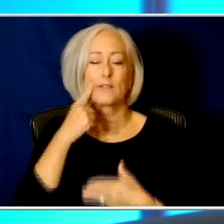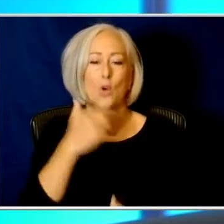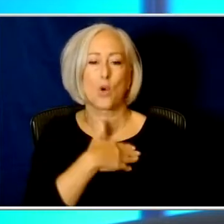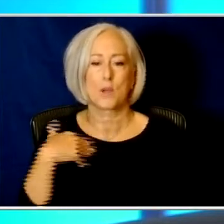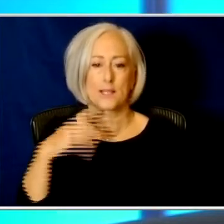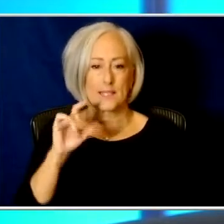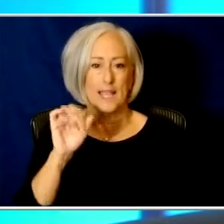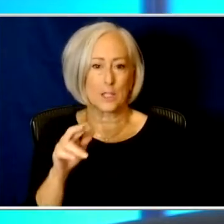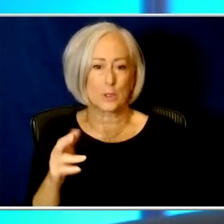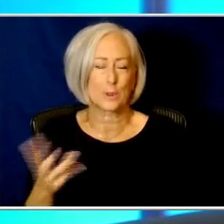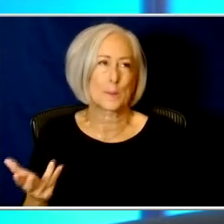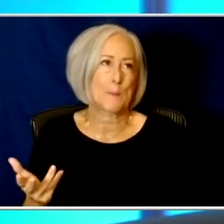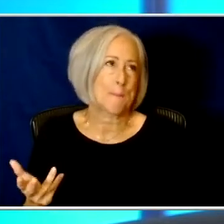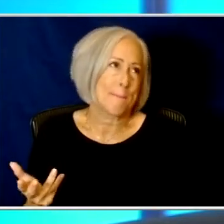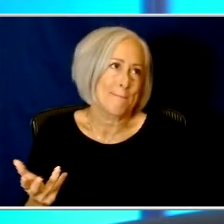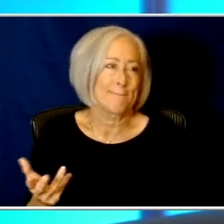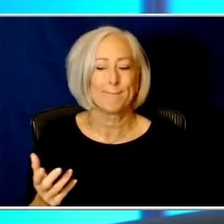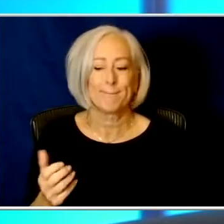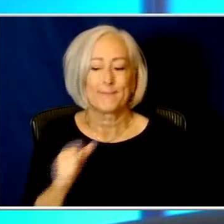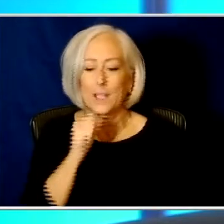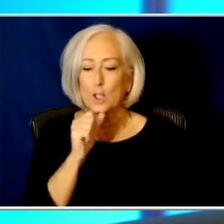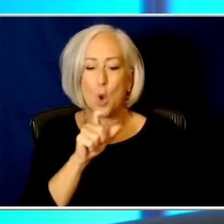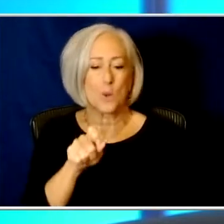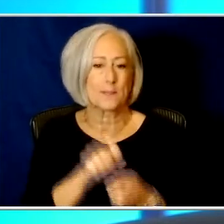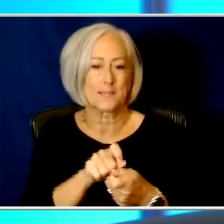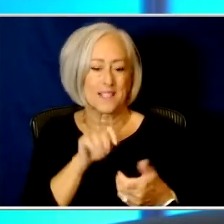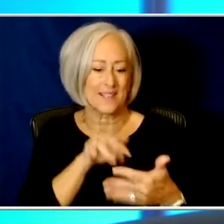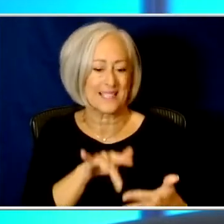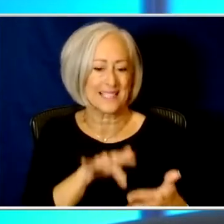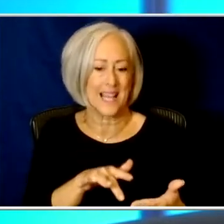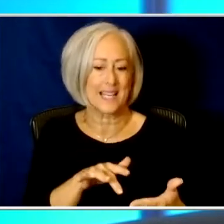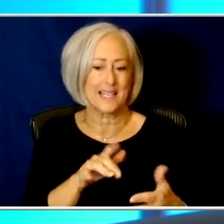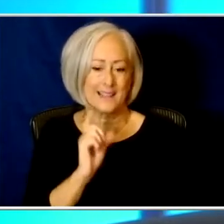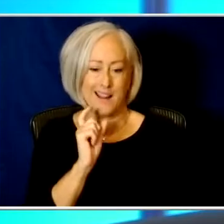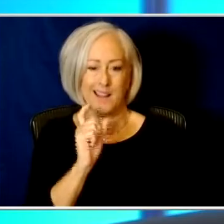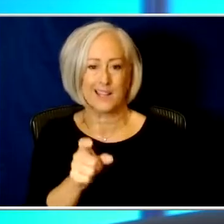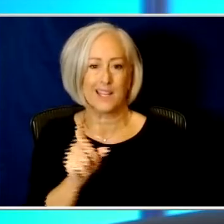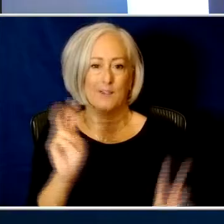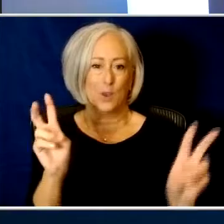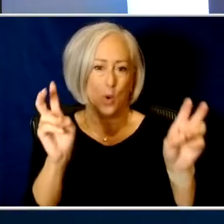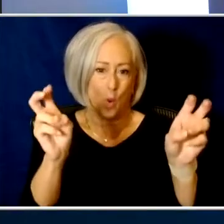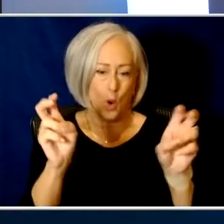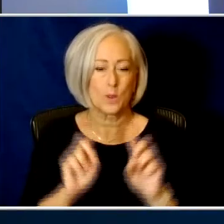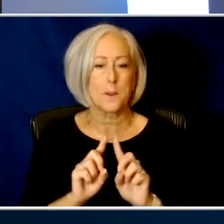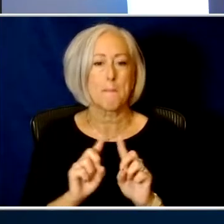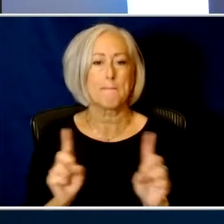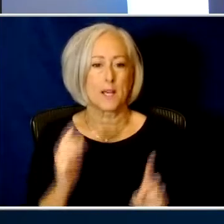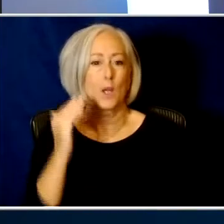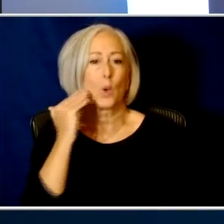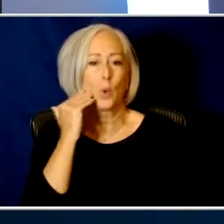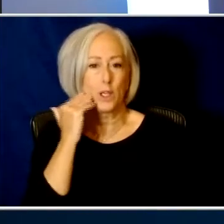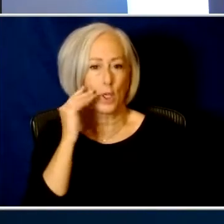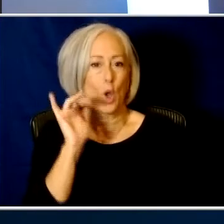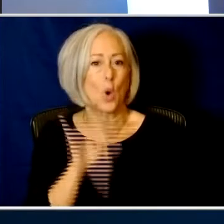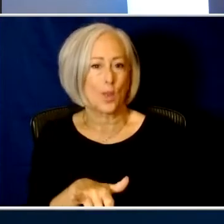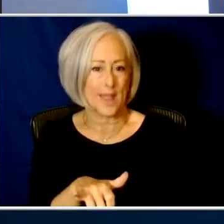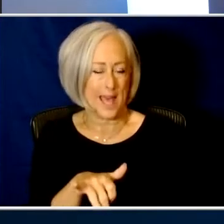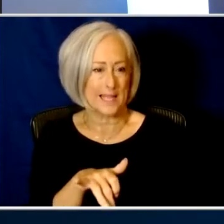yeah. There are no specific studies that I can quote, but we do know that in terms